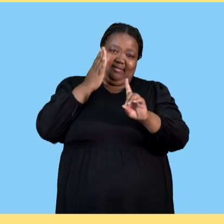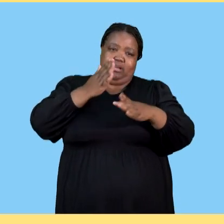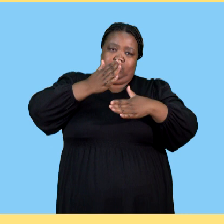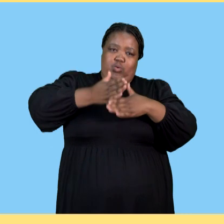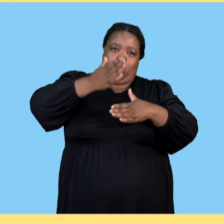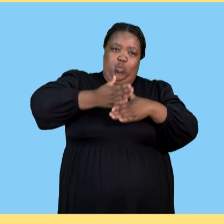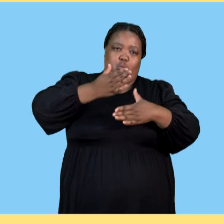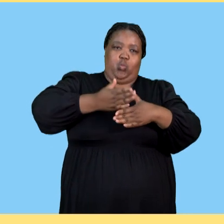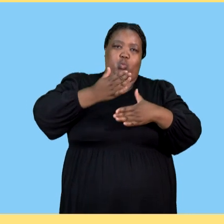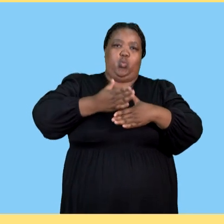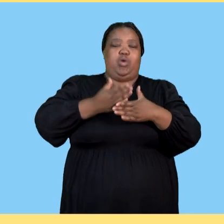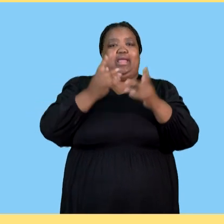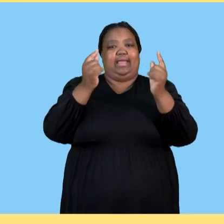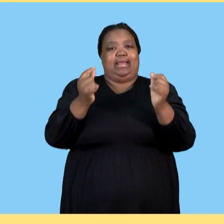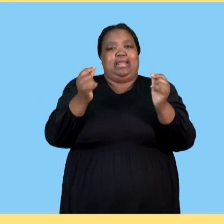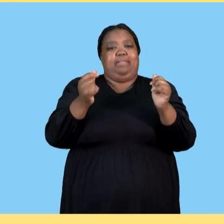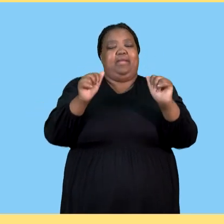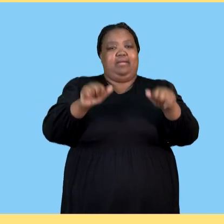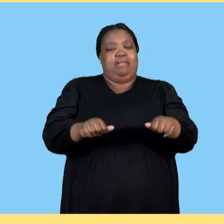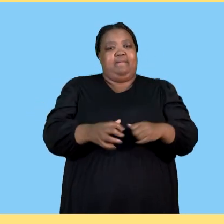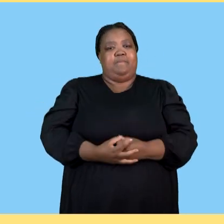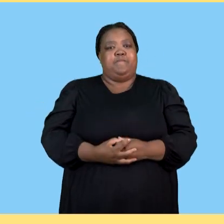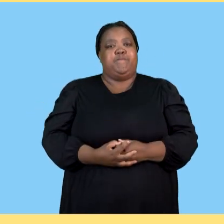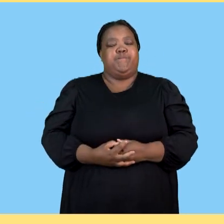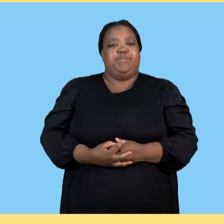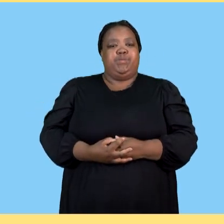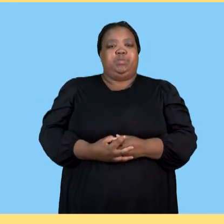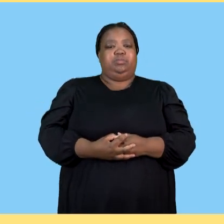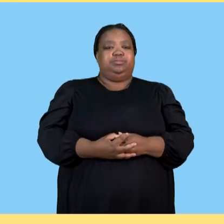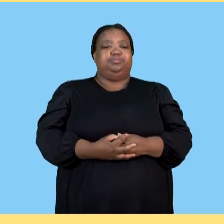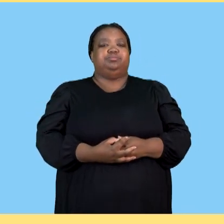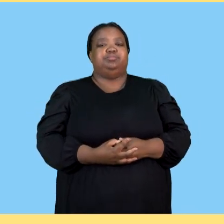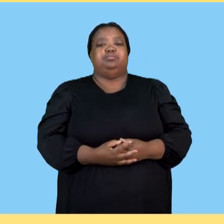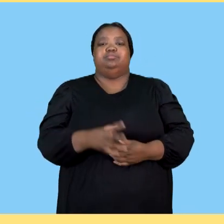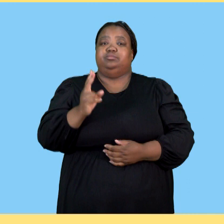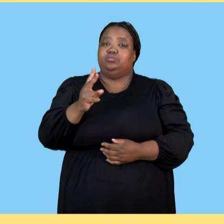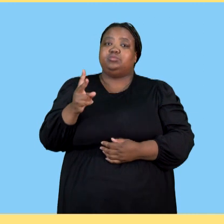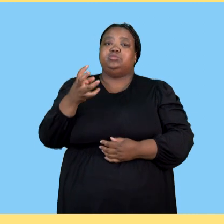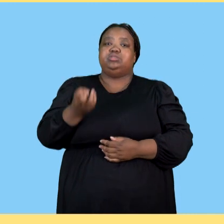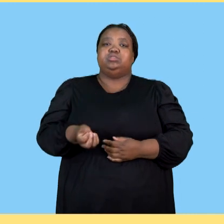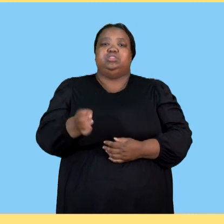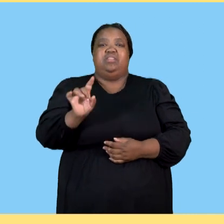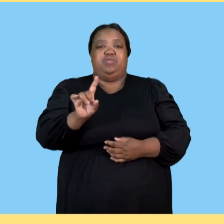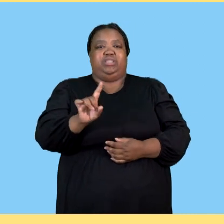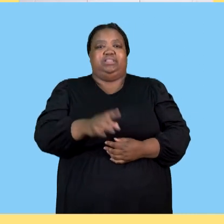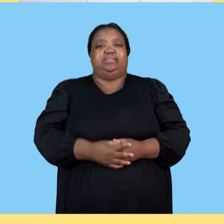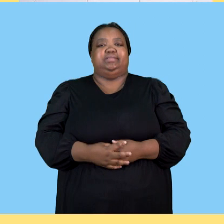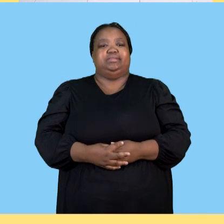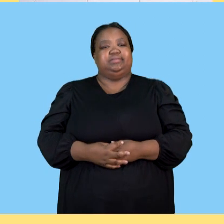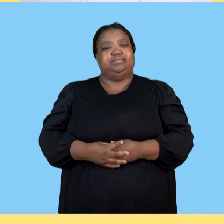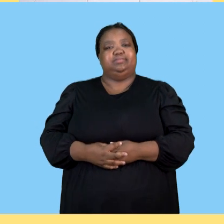direct labor cost. Direct labor cost. But we also have what is known as